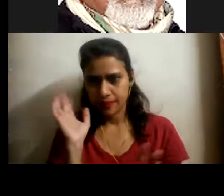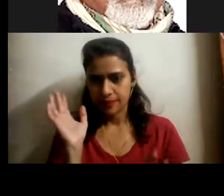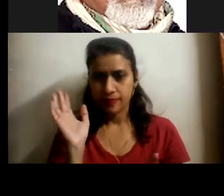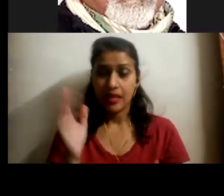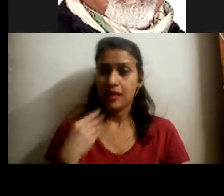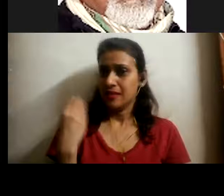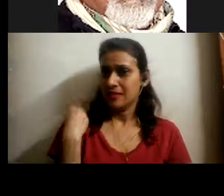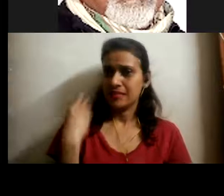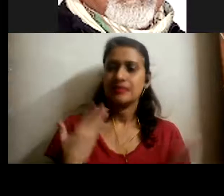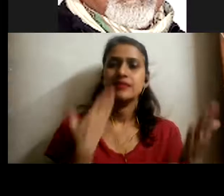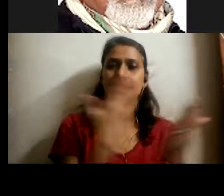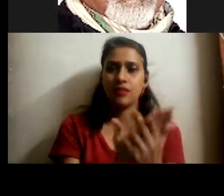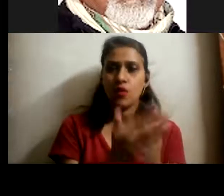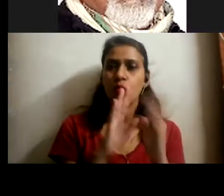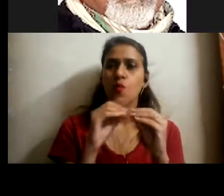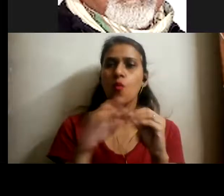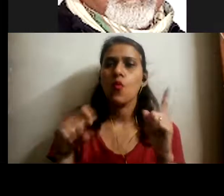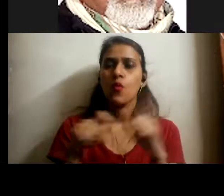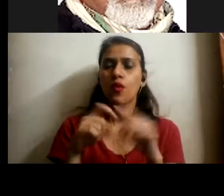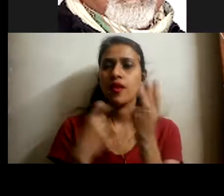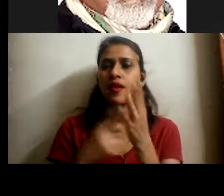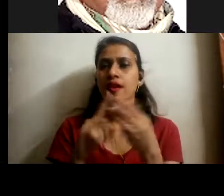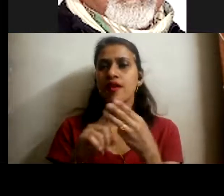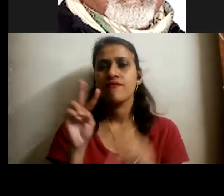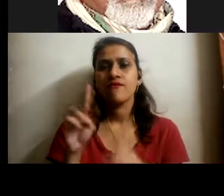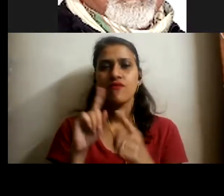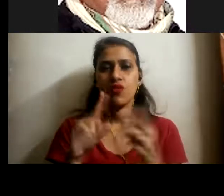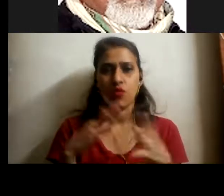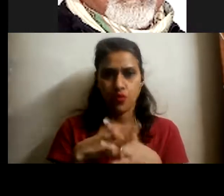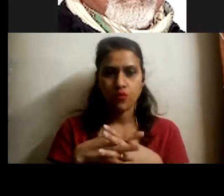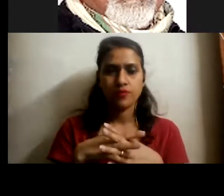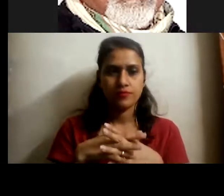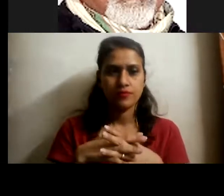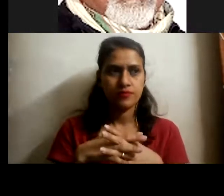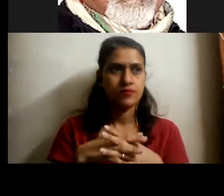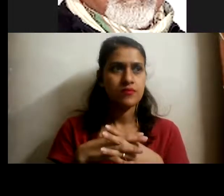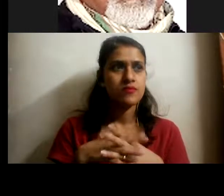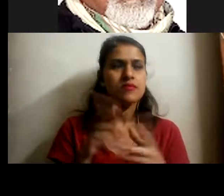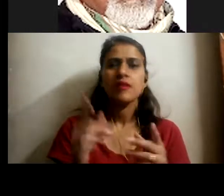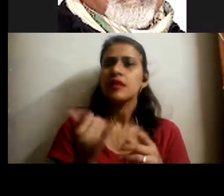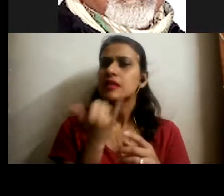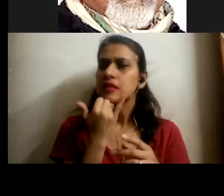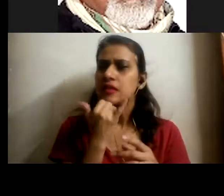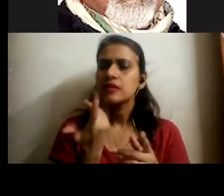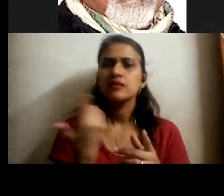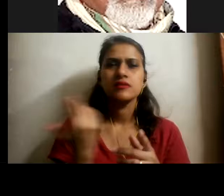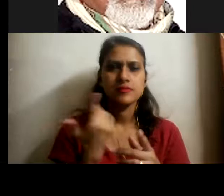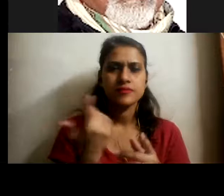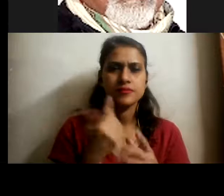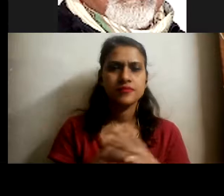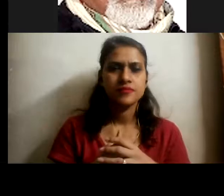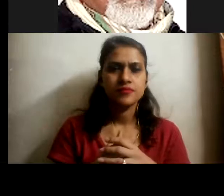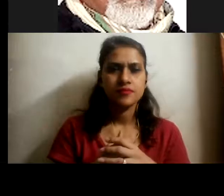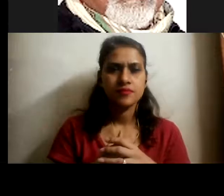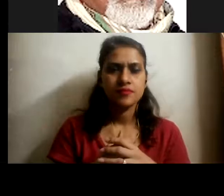submitted my book review, and within 2 minutes, it just showed me what all the corrections I'm supposed to do, and I submitted. So